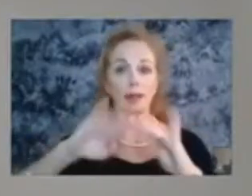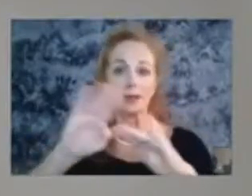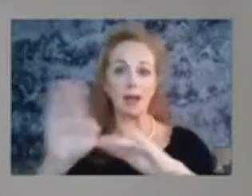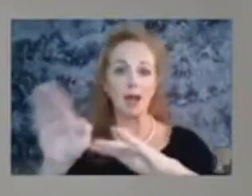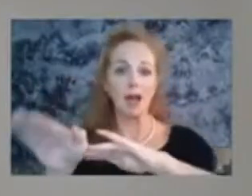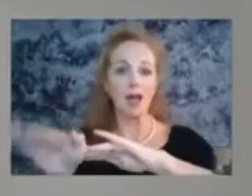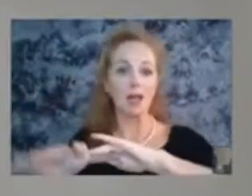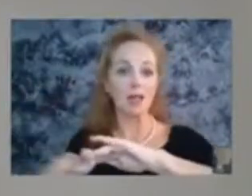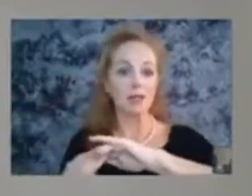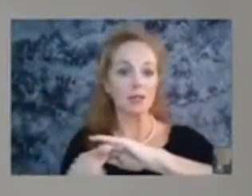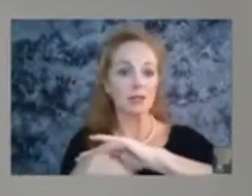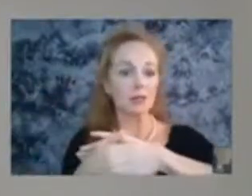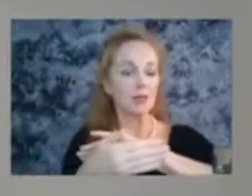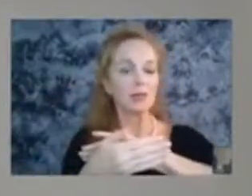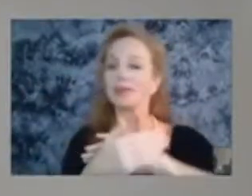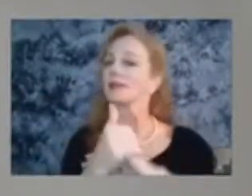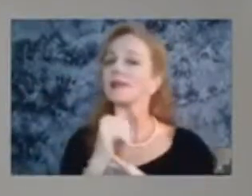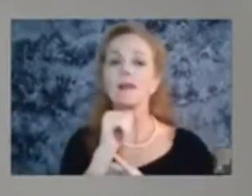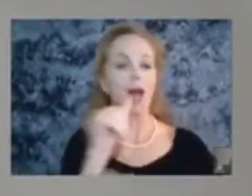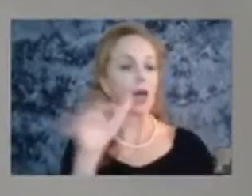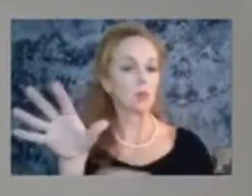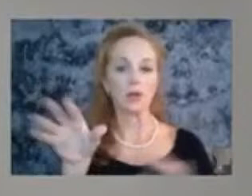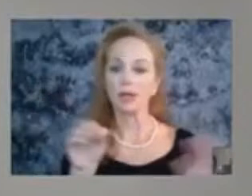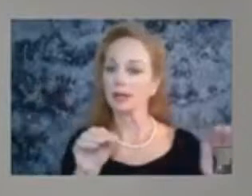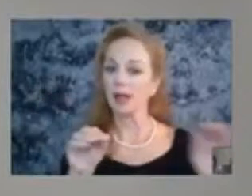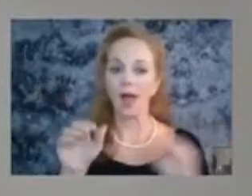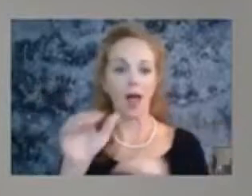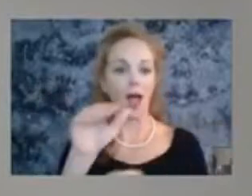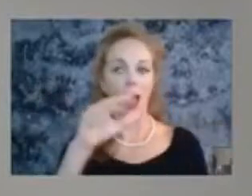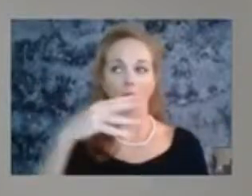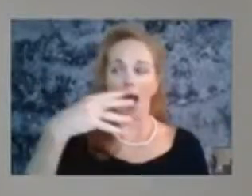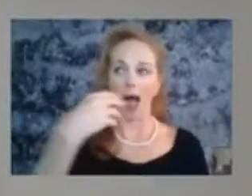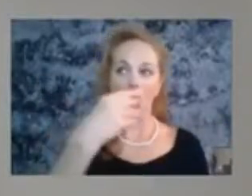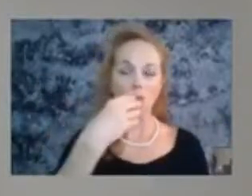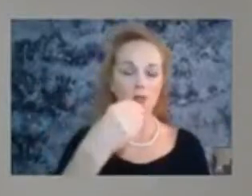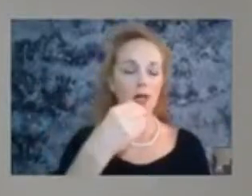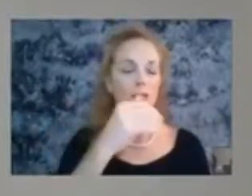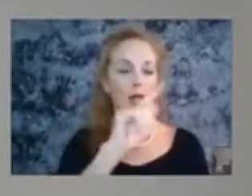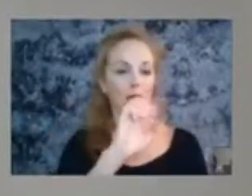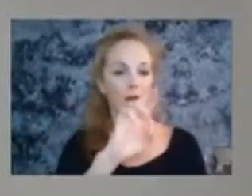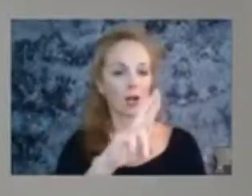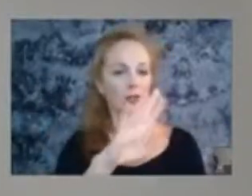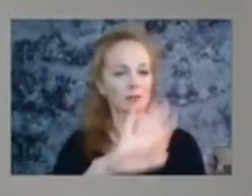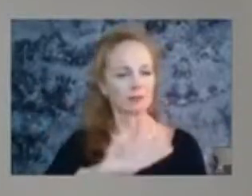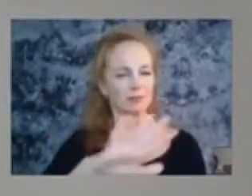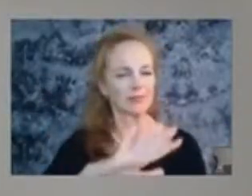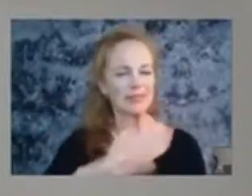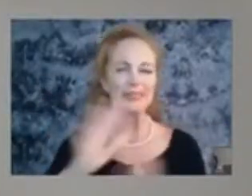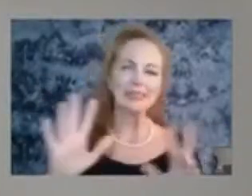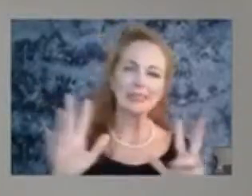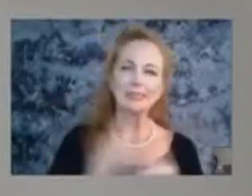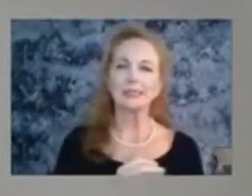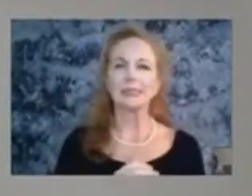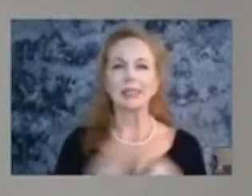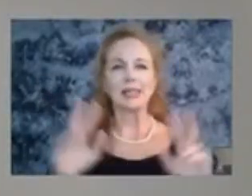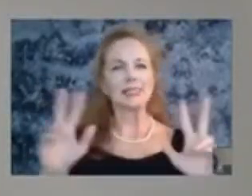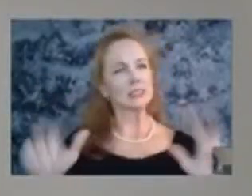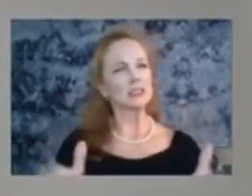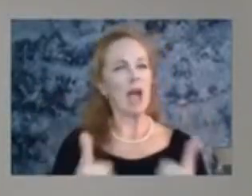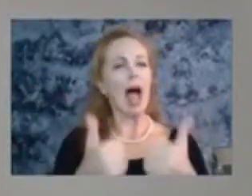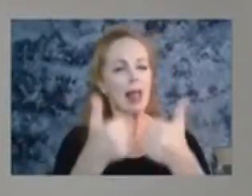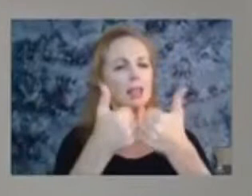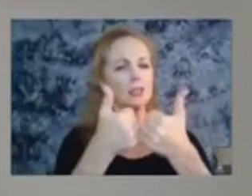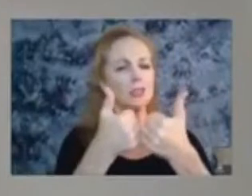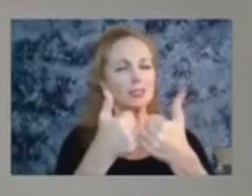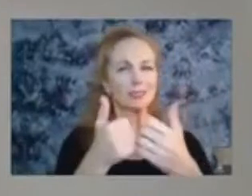in outside air in those areas that are set up that way. So it's sort of a challenge in trying to